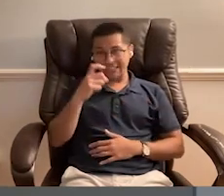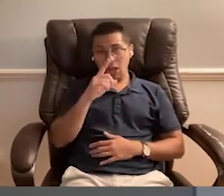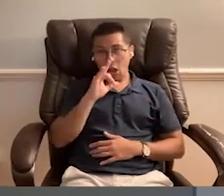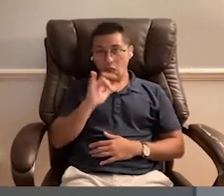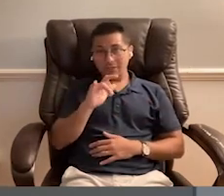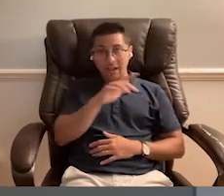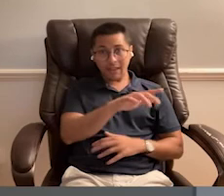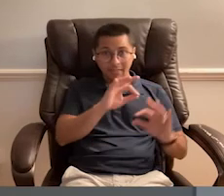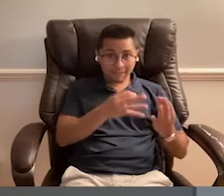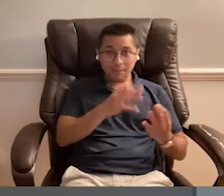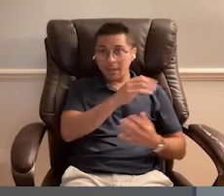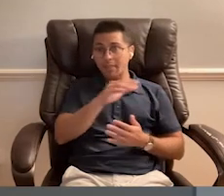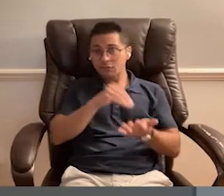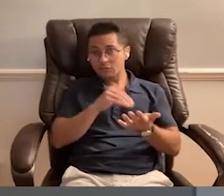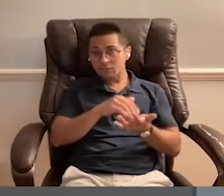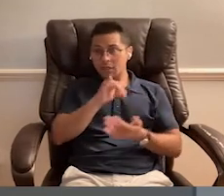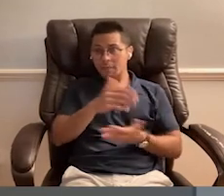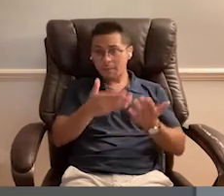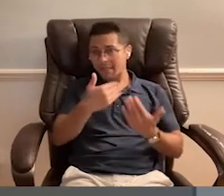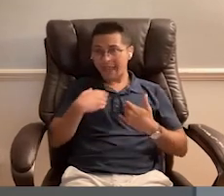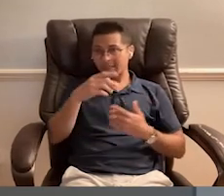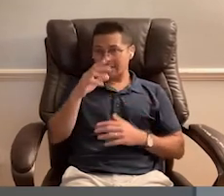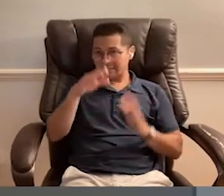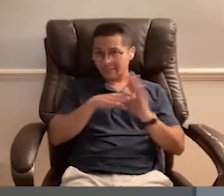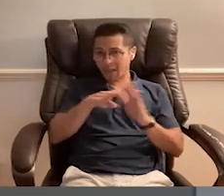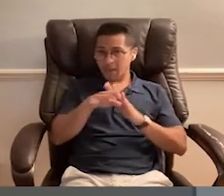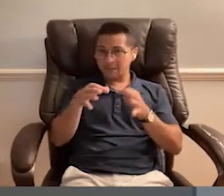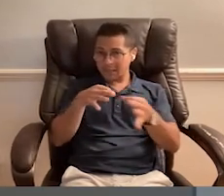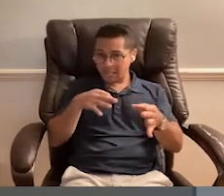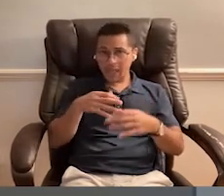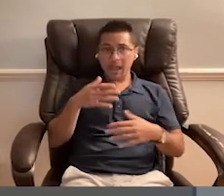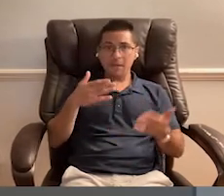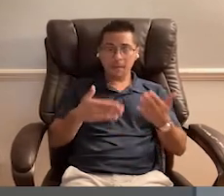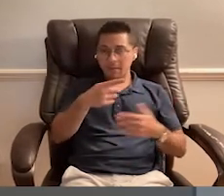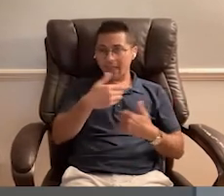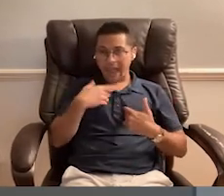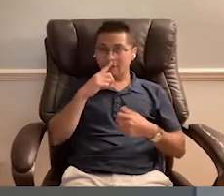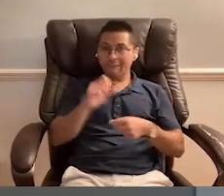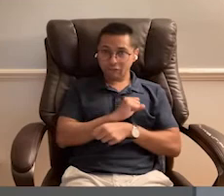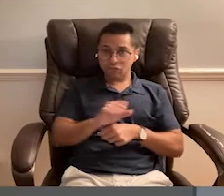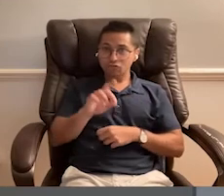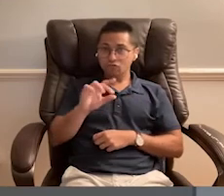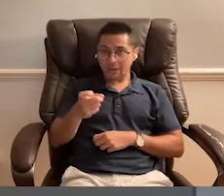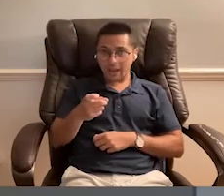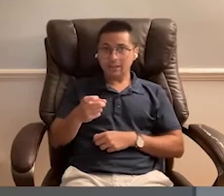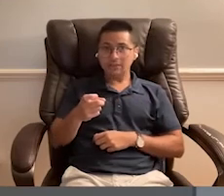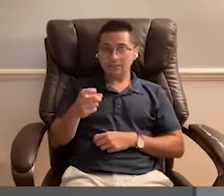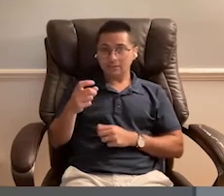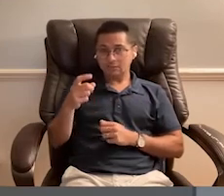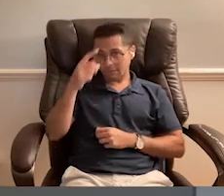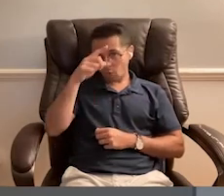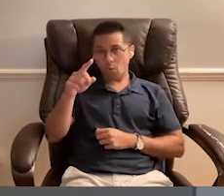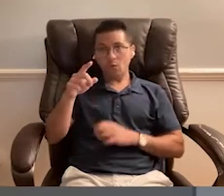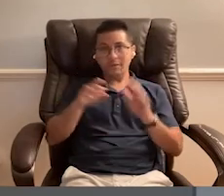if, in other words, their condition is concerning, because it looks to the family and their physician like they might have a developmental delay and they might end up having